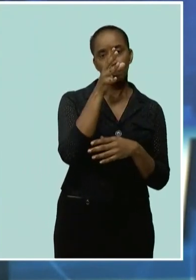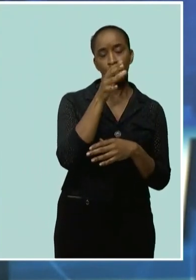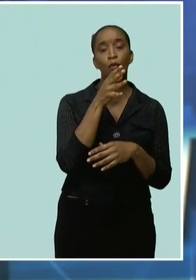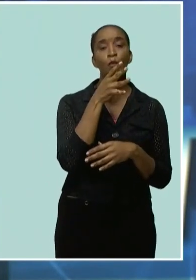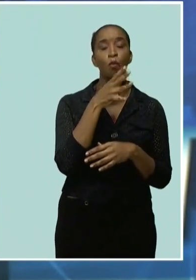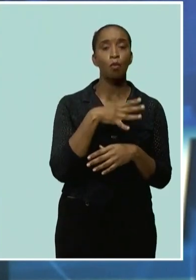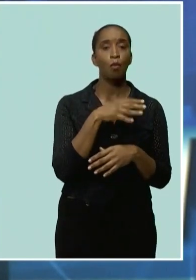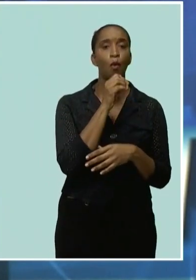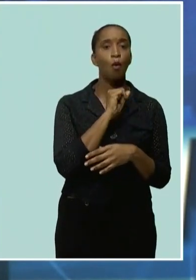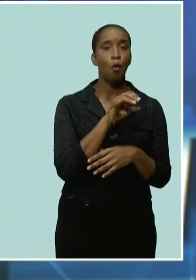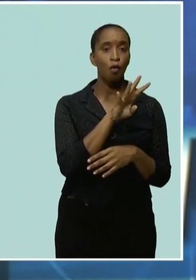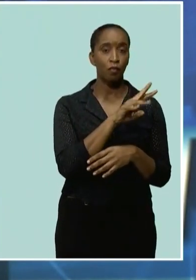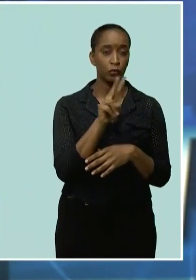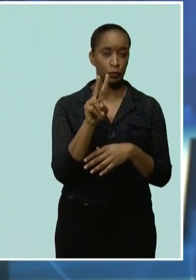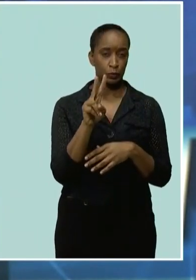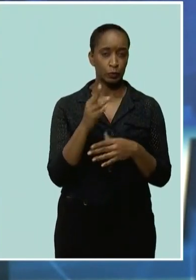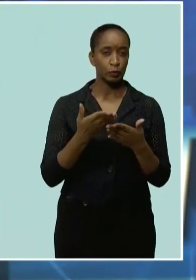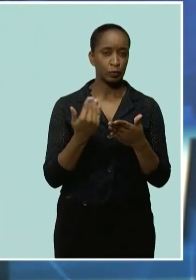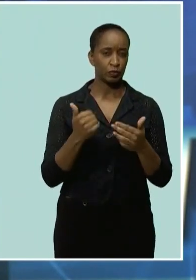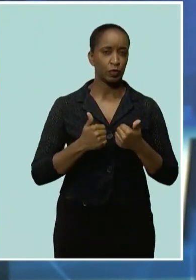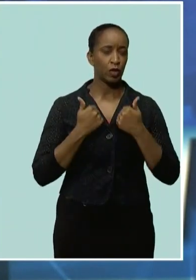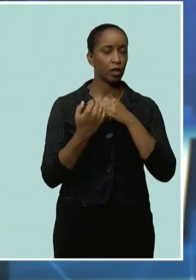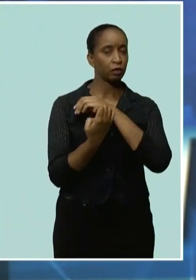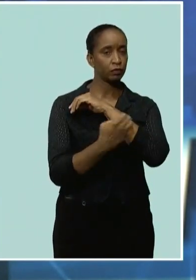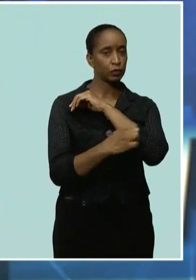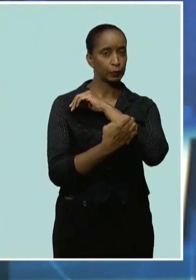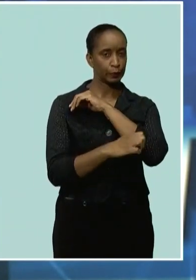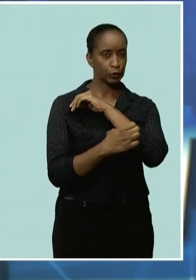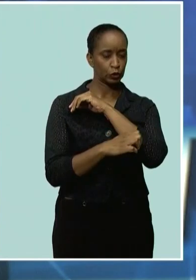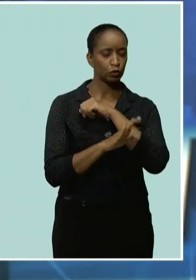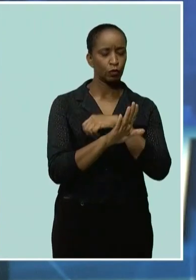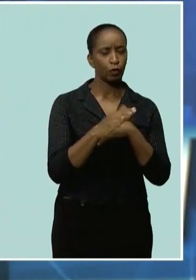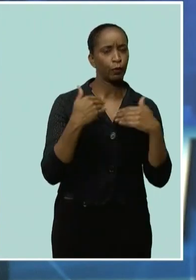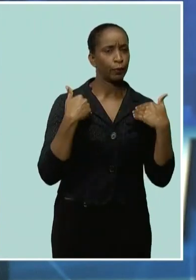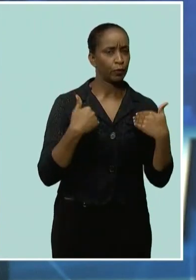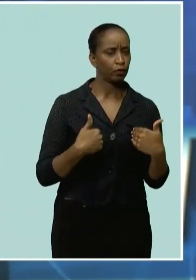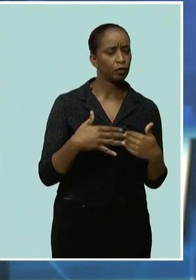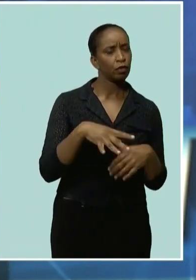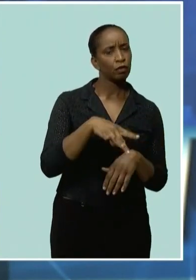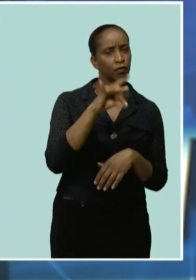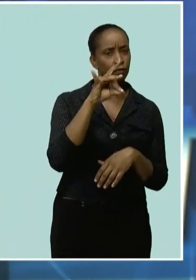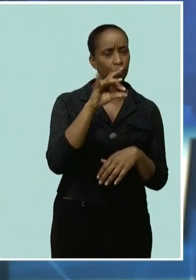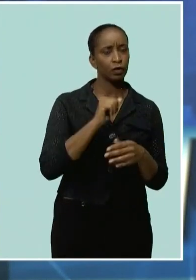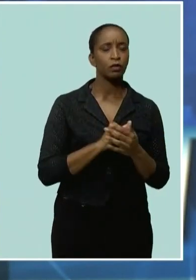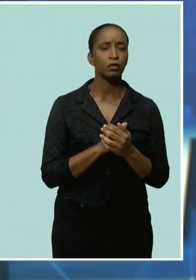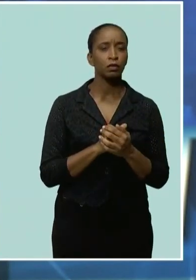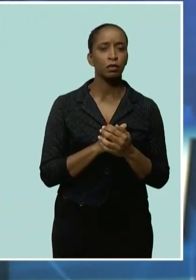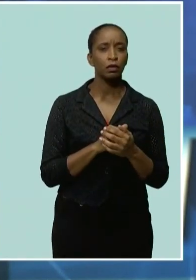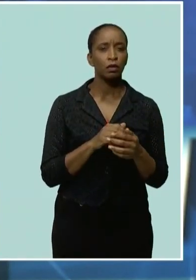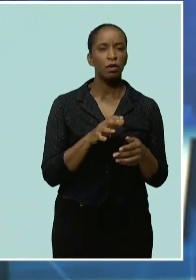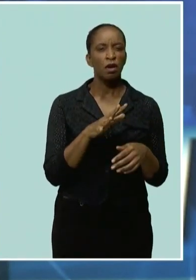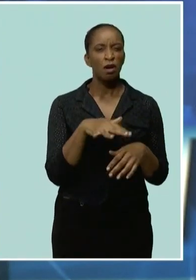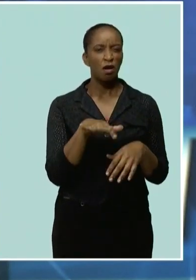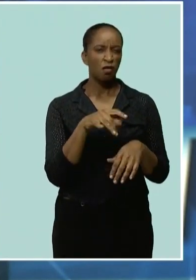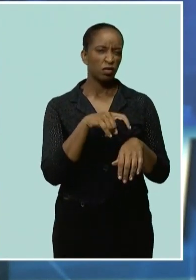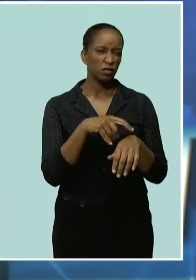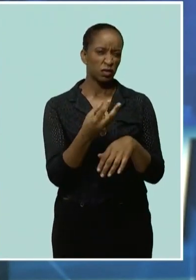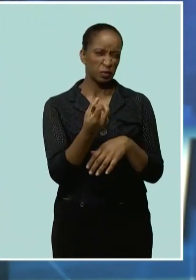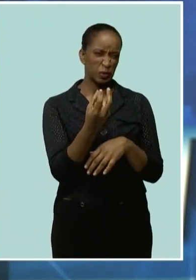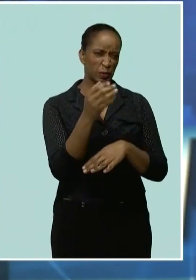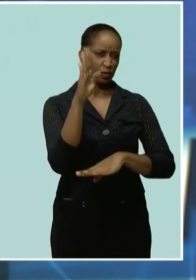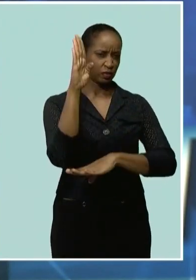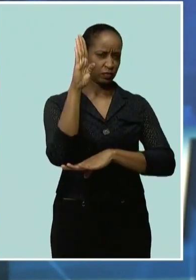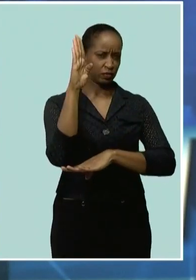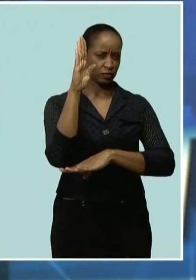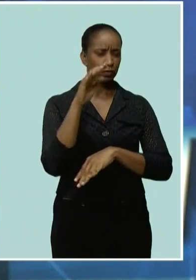Ann Cadogan of Church Street Gardens, St. Peter, was discovered unresponsive around 10 minutes to midday along Haywood's Beach